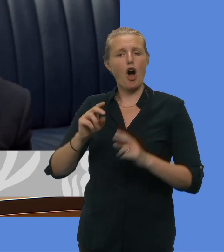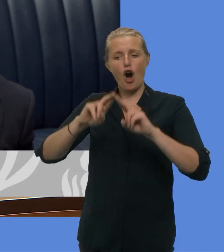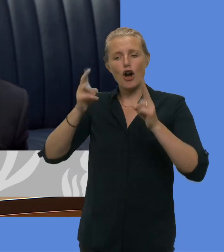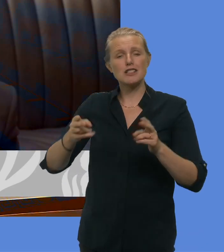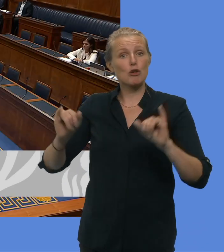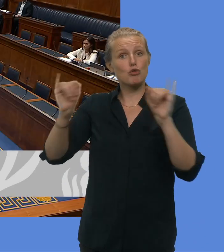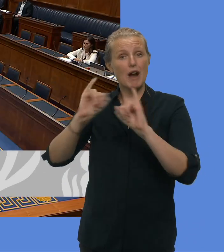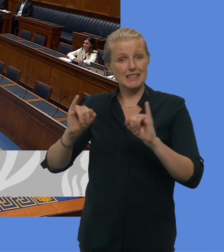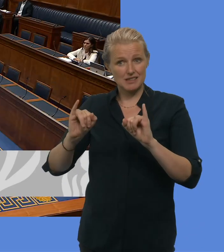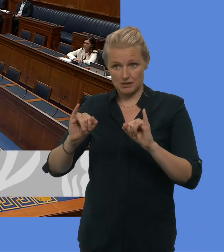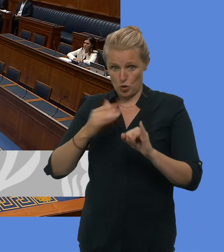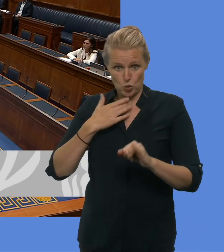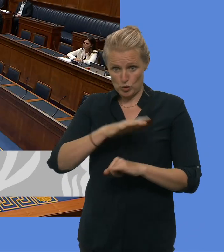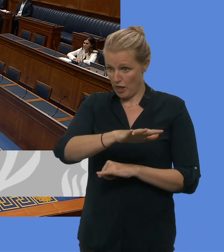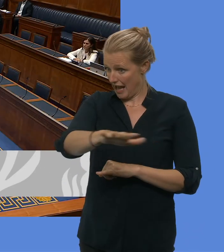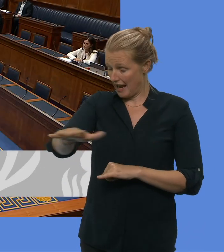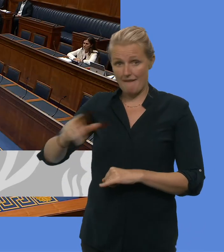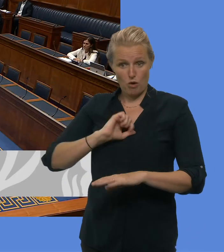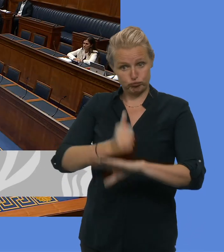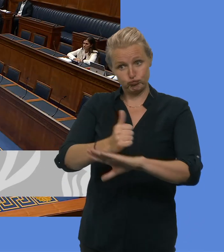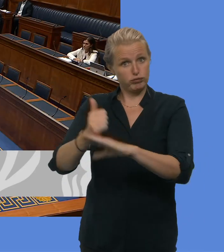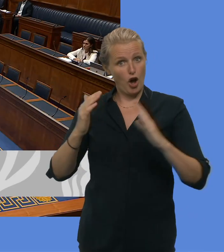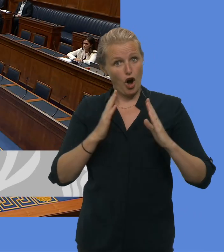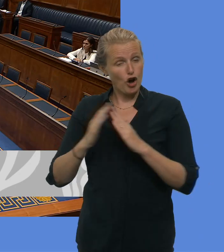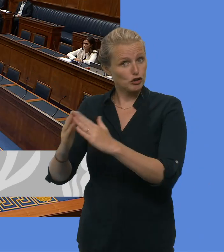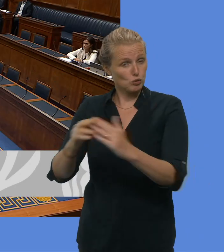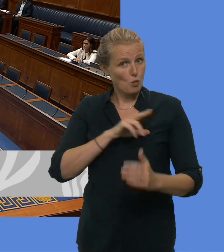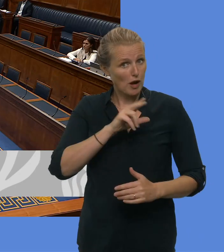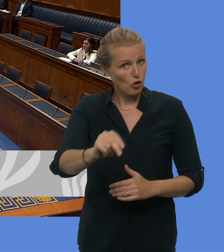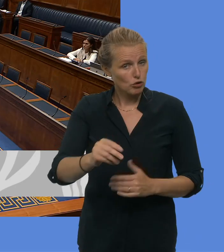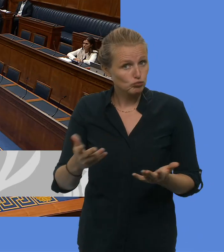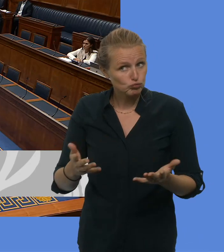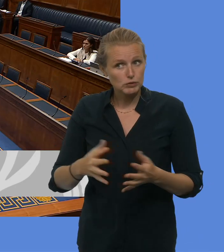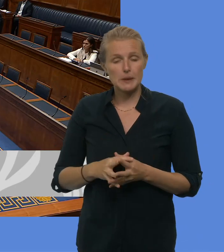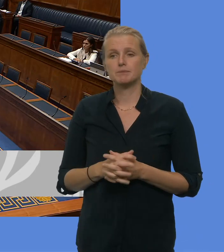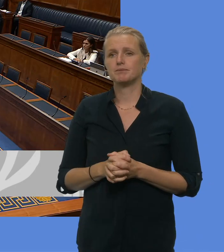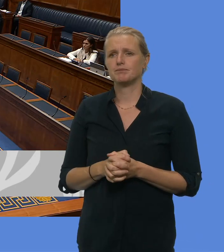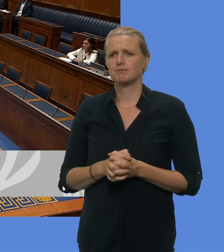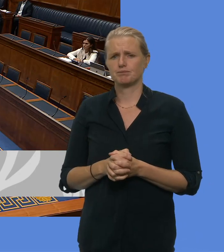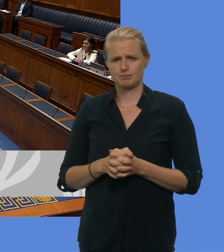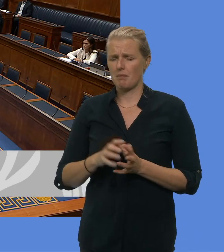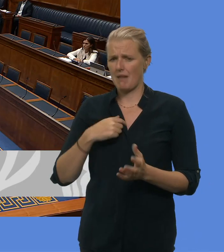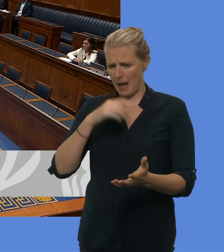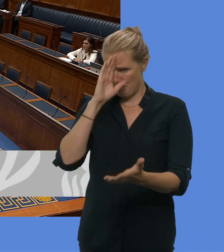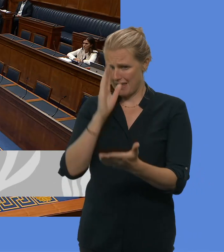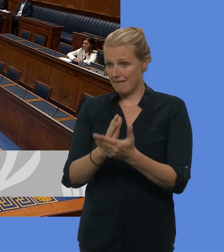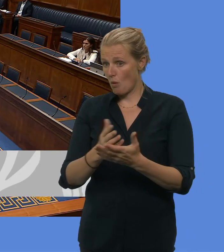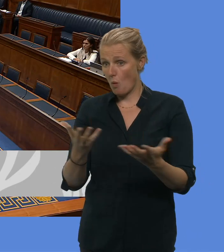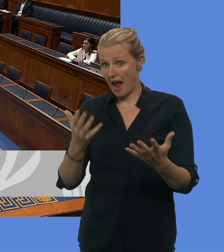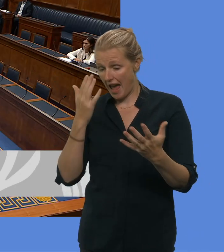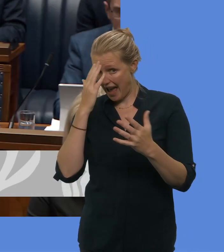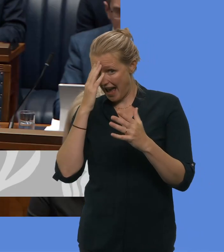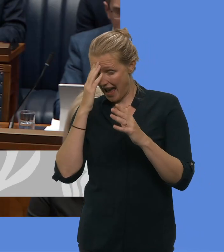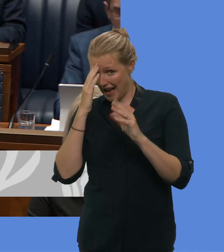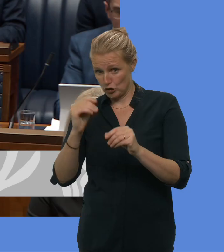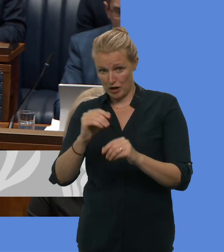crisis? So, Mr. Speaker, I absolutely believe that where we no longer have an educational